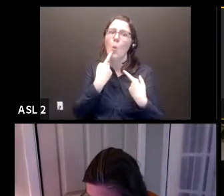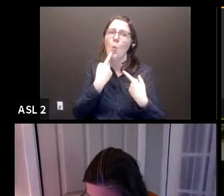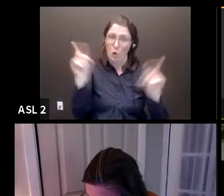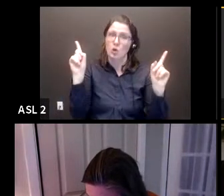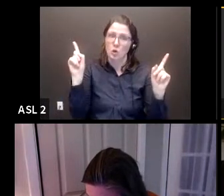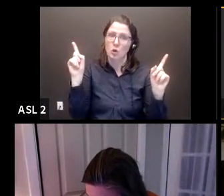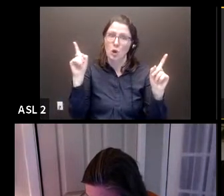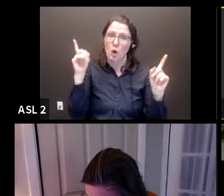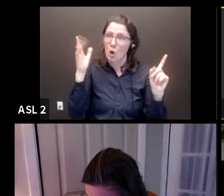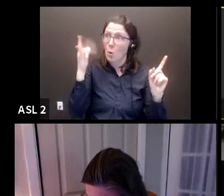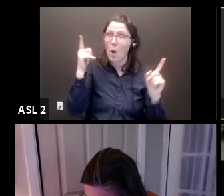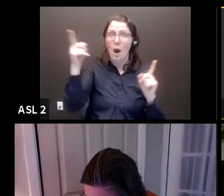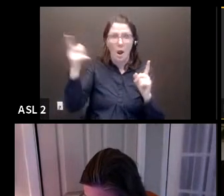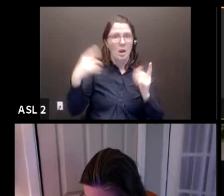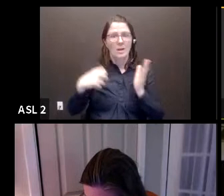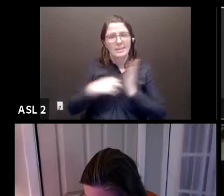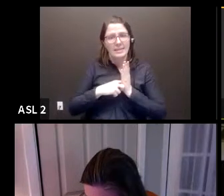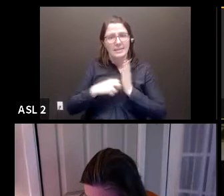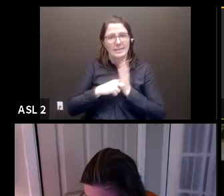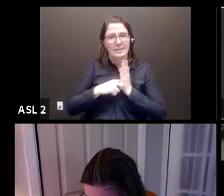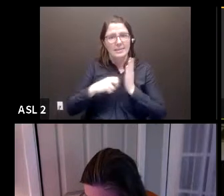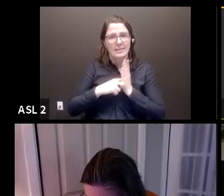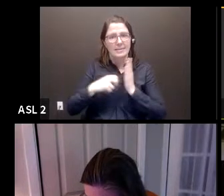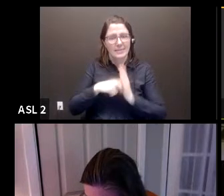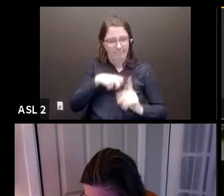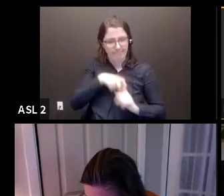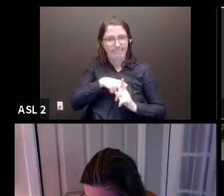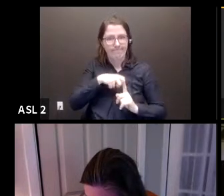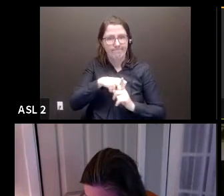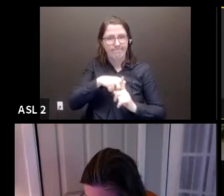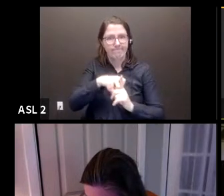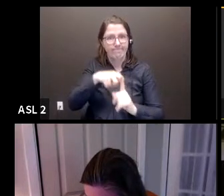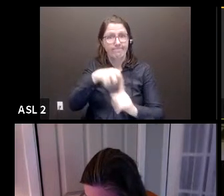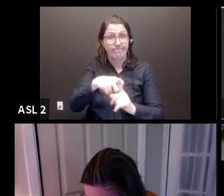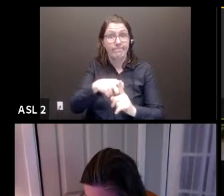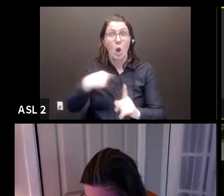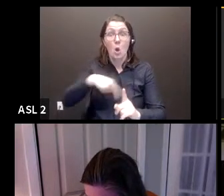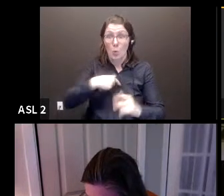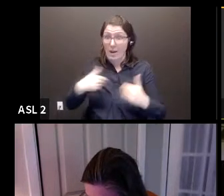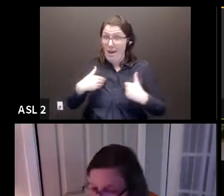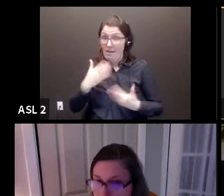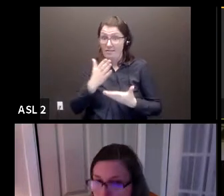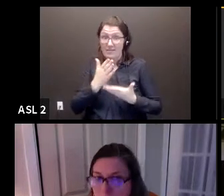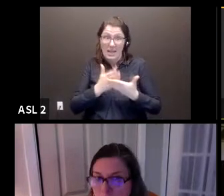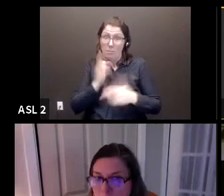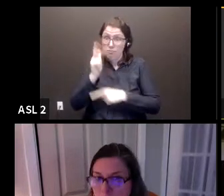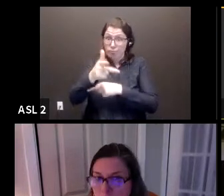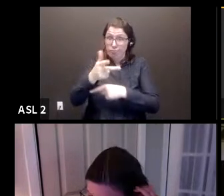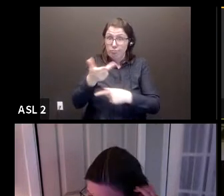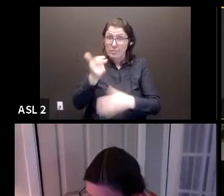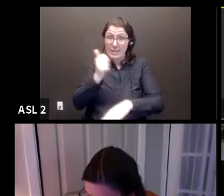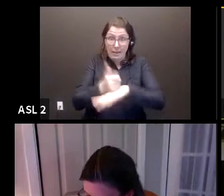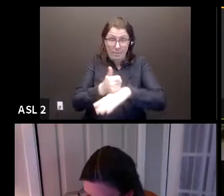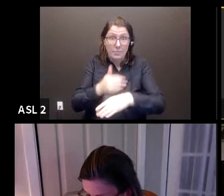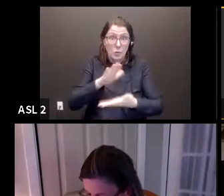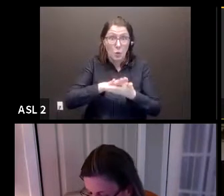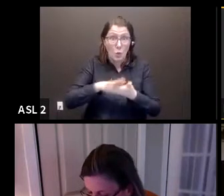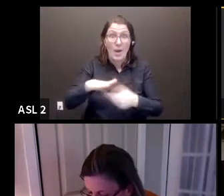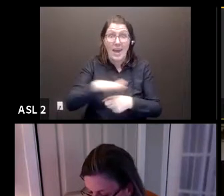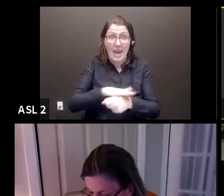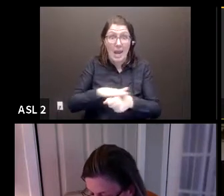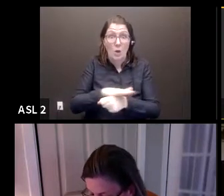lot of tickets and the the ones that we have in school zones have produced a lot of cash and revenue that goes back into